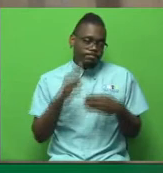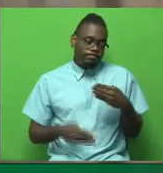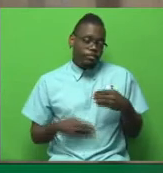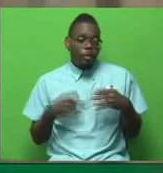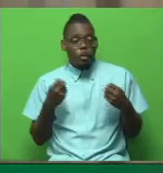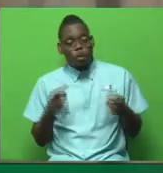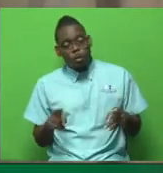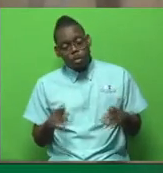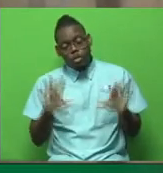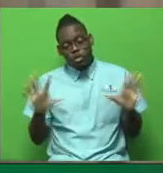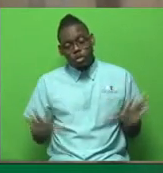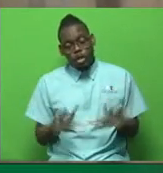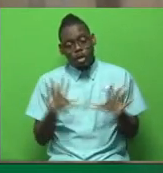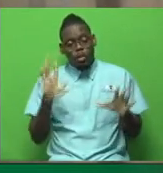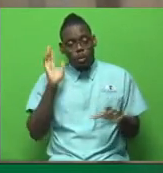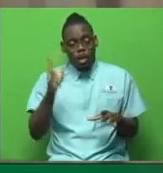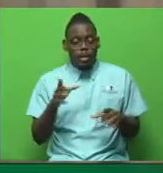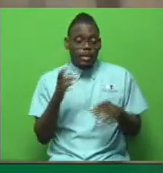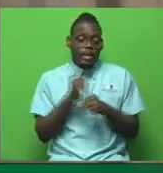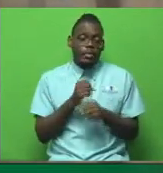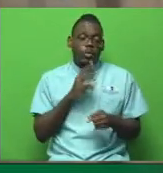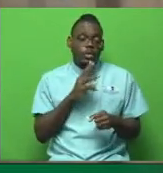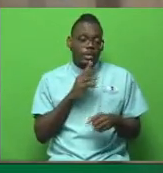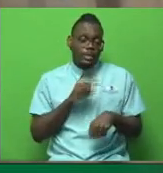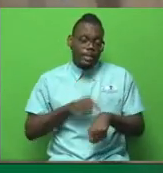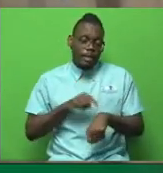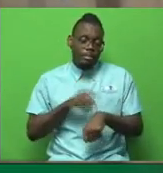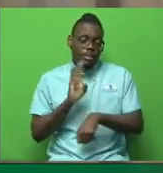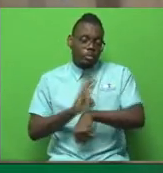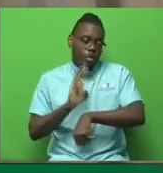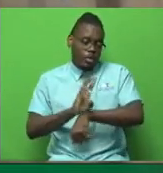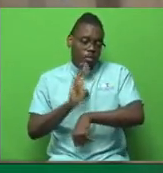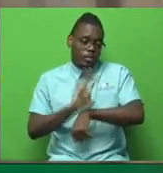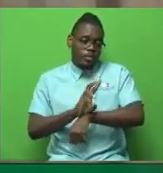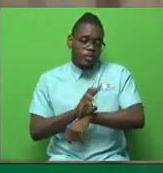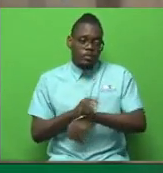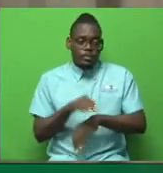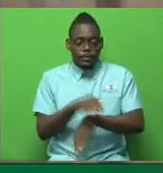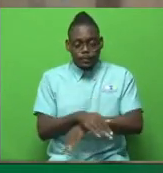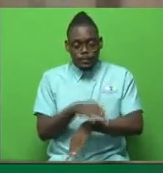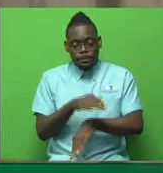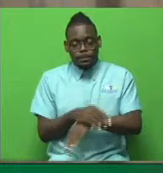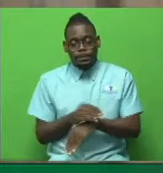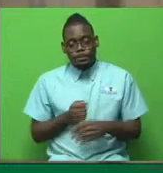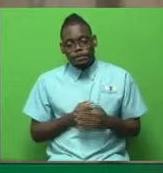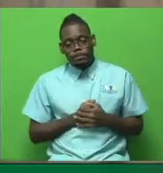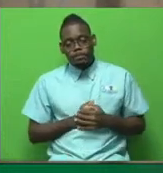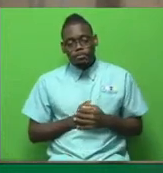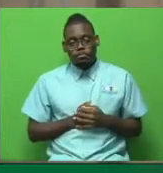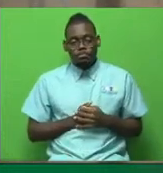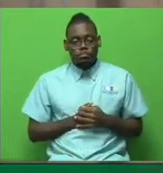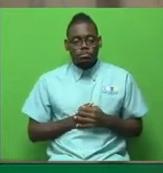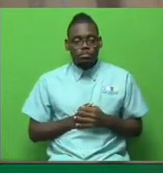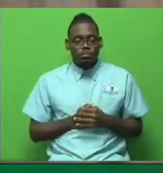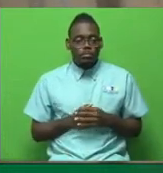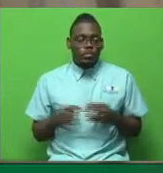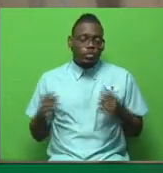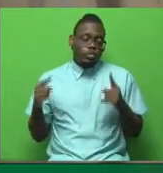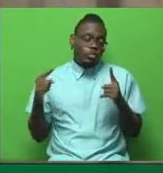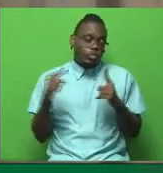from 6 p.m and listen three times I am not being facetious at all 6 p.m to